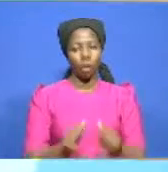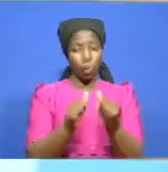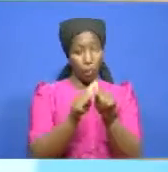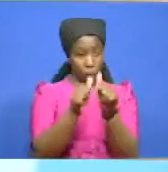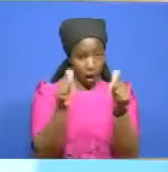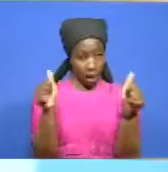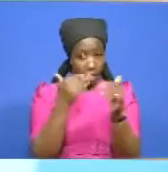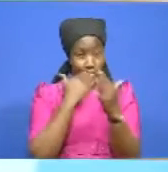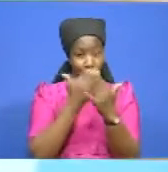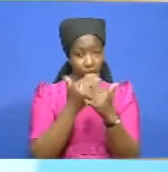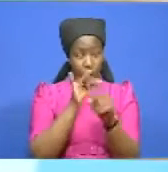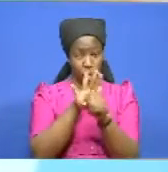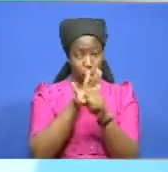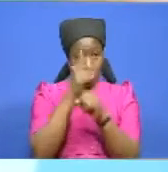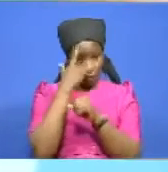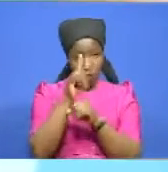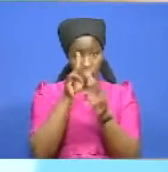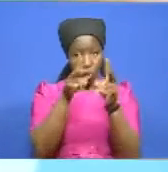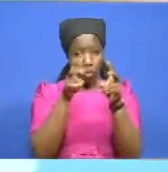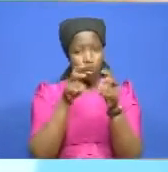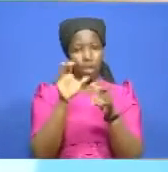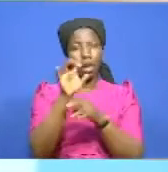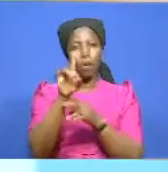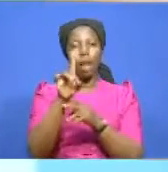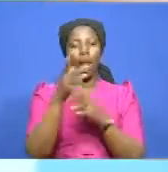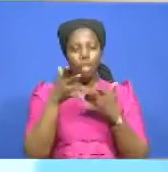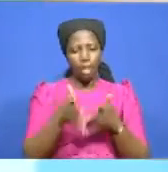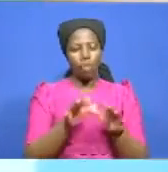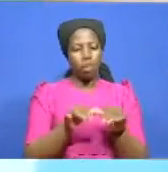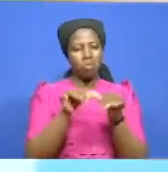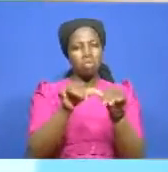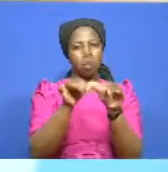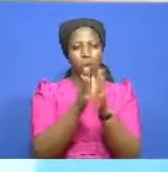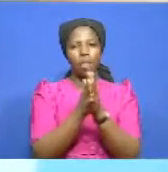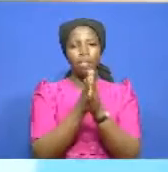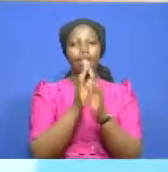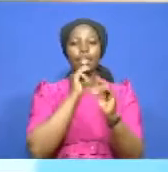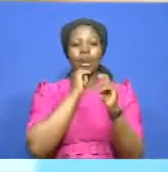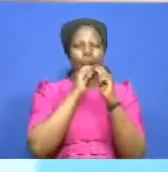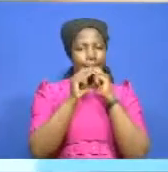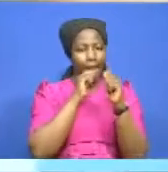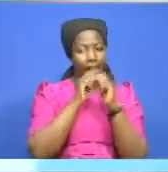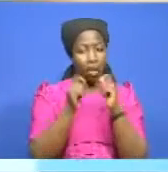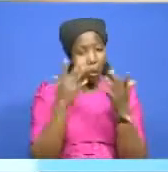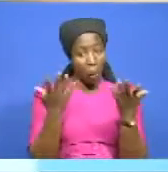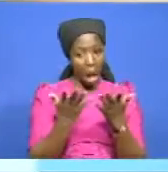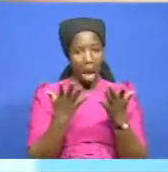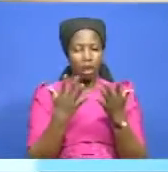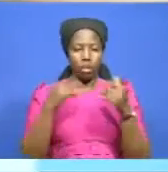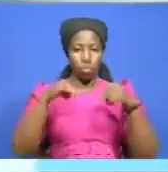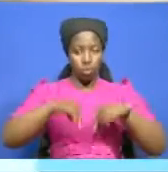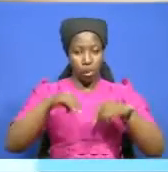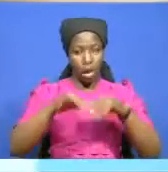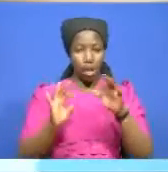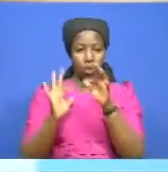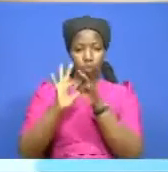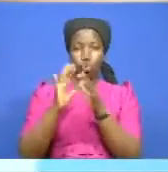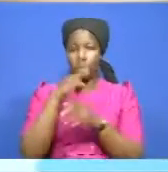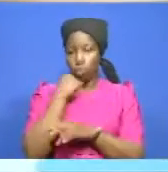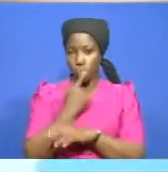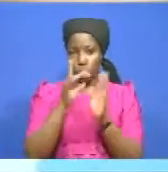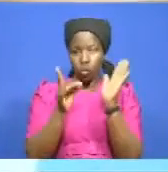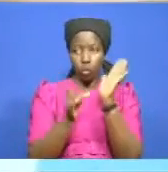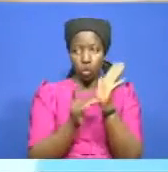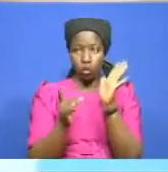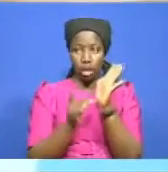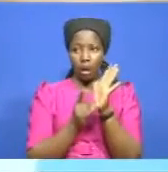Well, thank you so much for keeping it Channel 1. Now I move on to the interview segment whereby we are joined by a